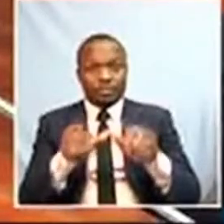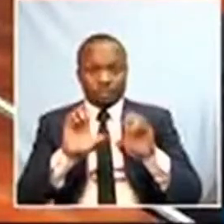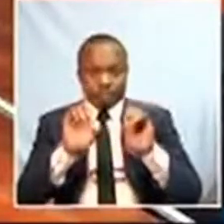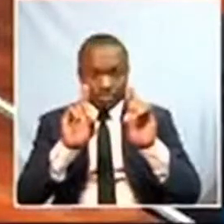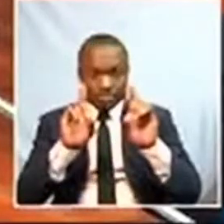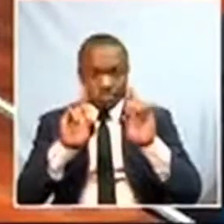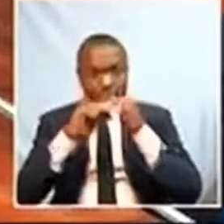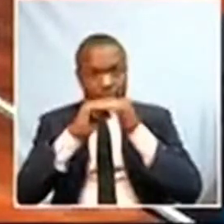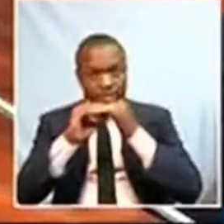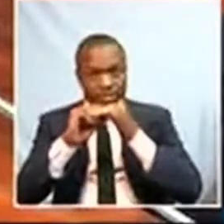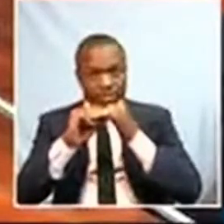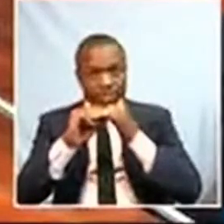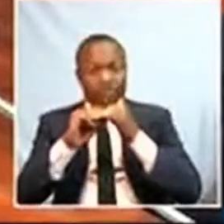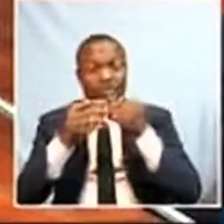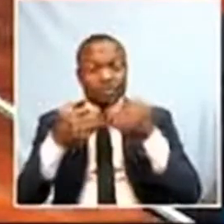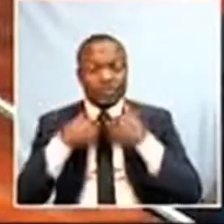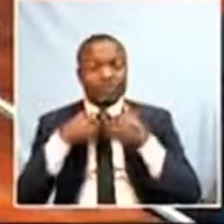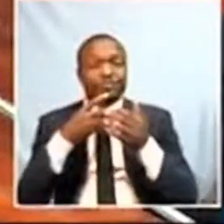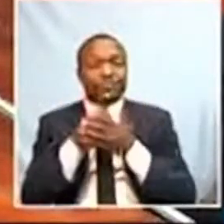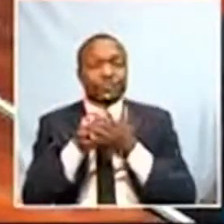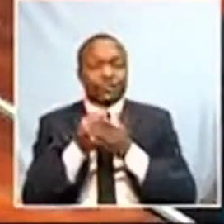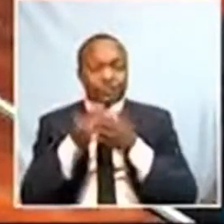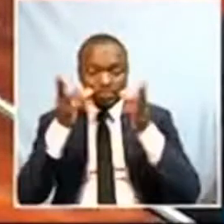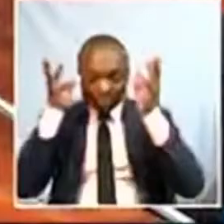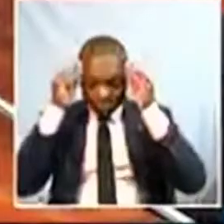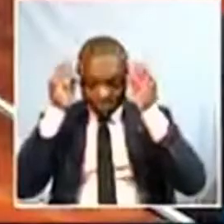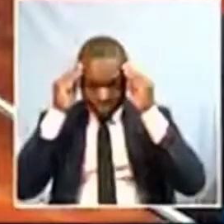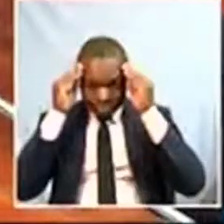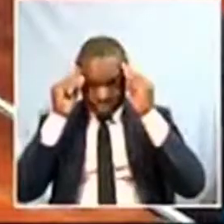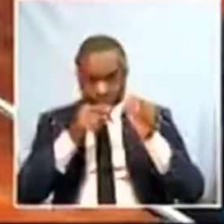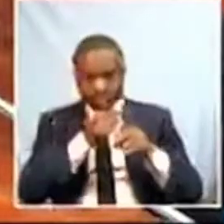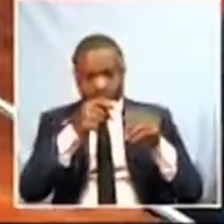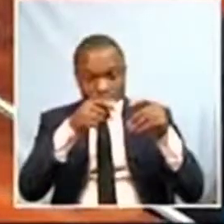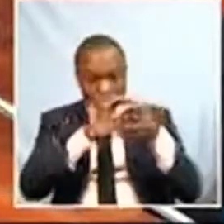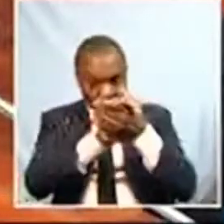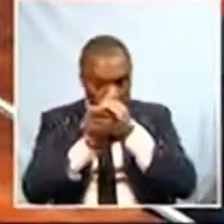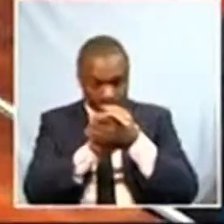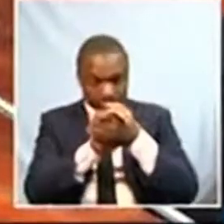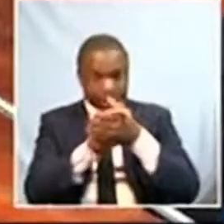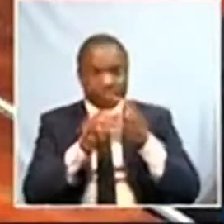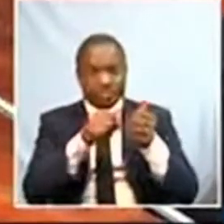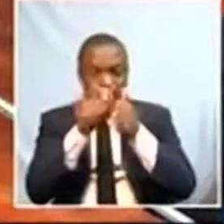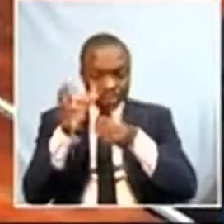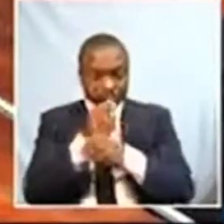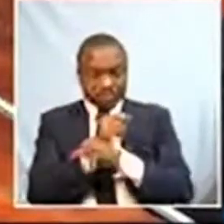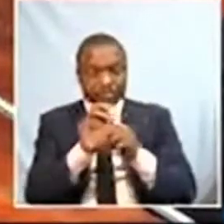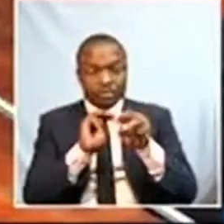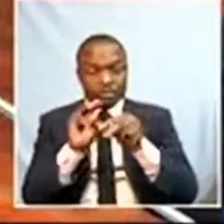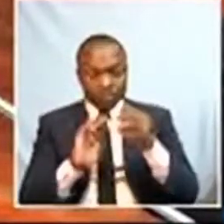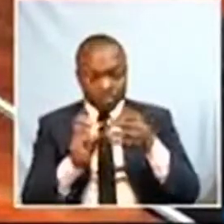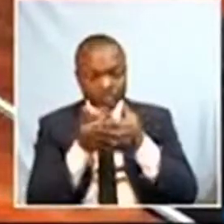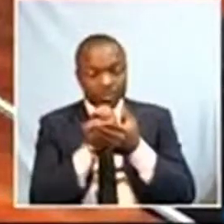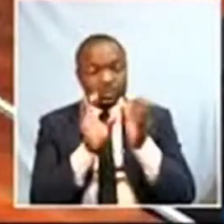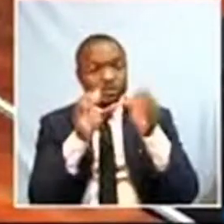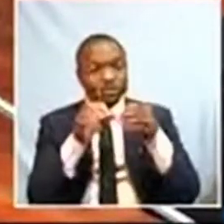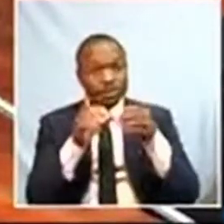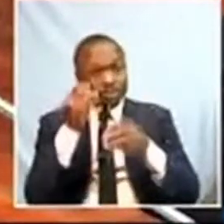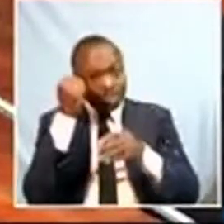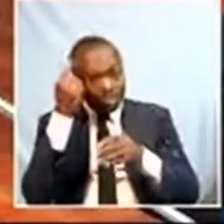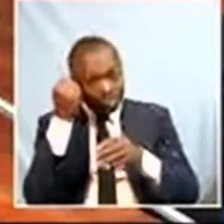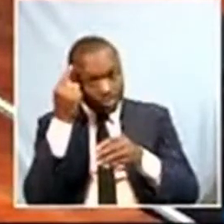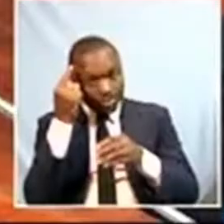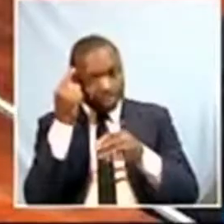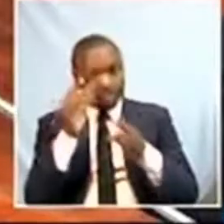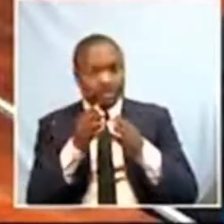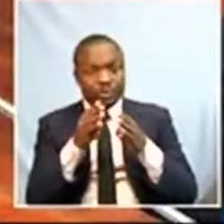the 8 clubs despite being trained. Action taken. Management engaged clubs to understand possible